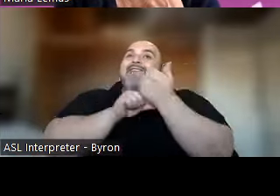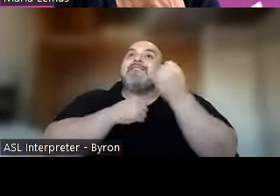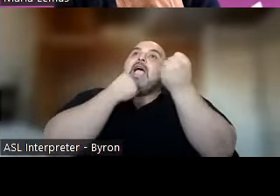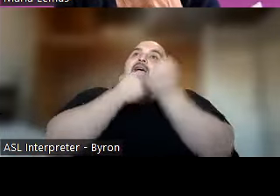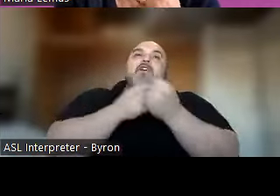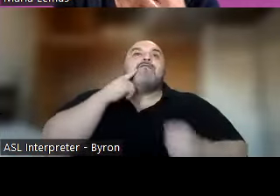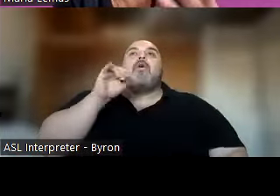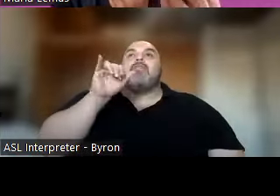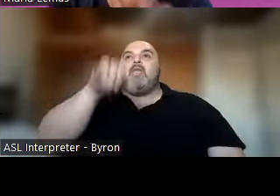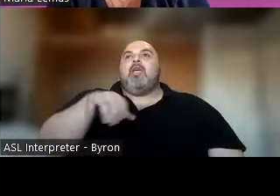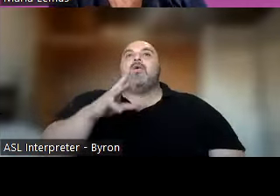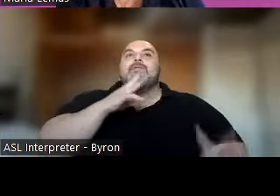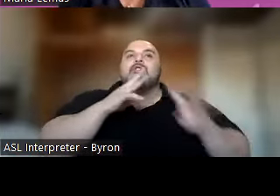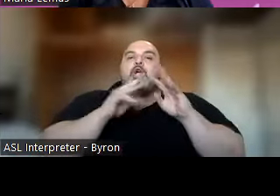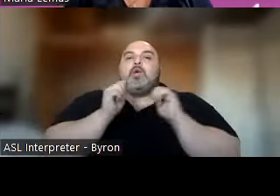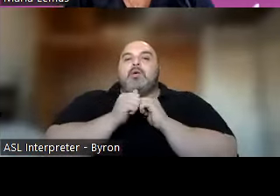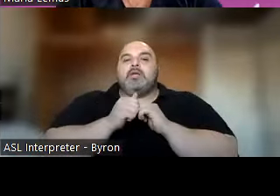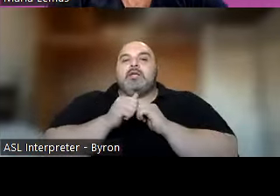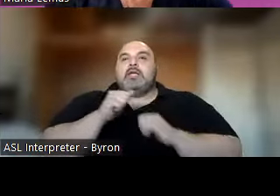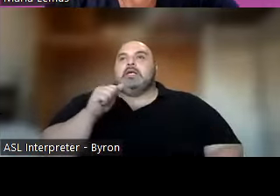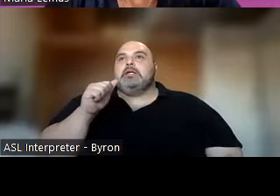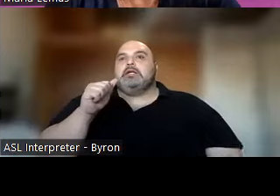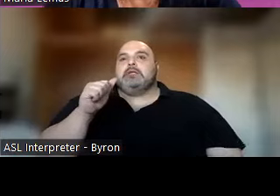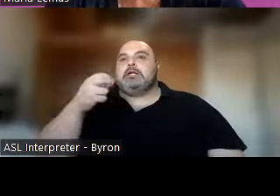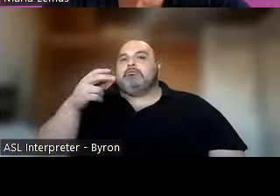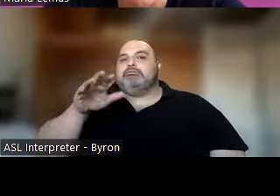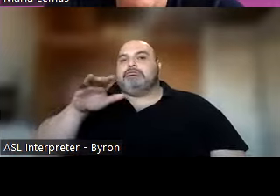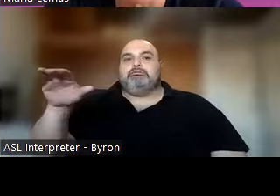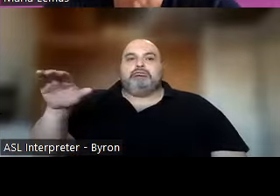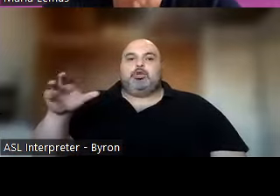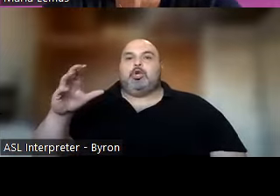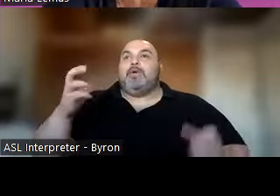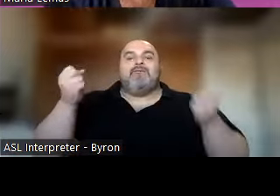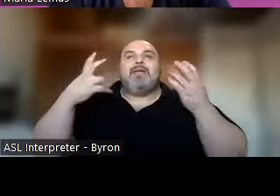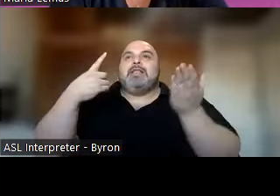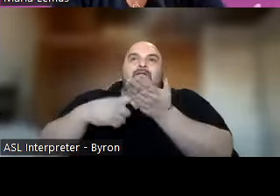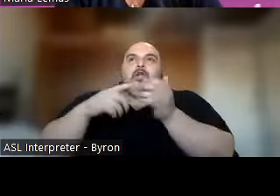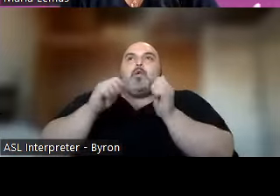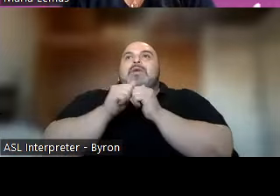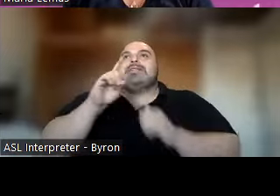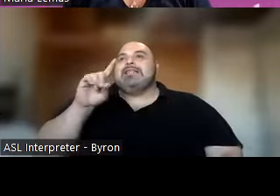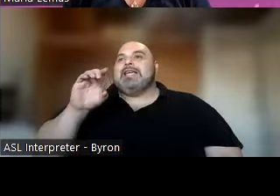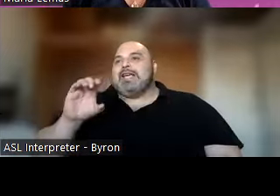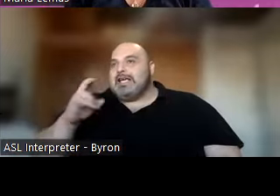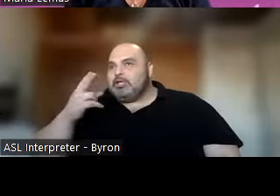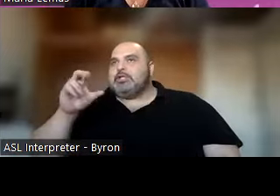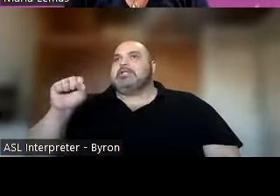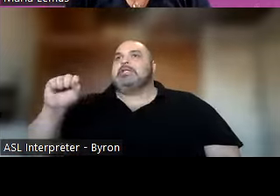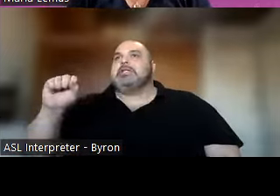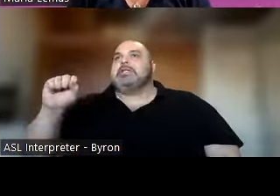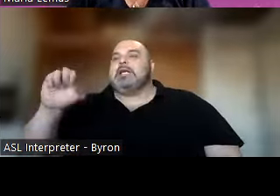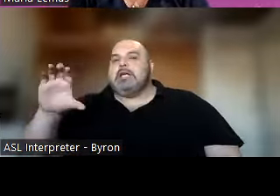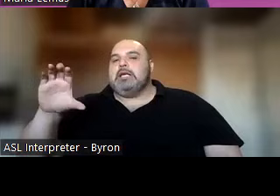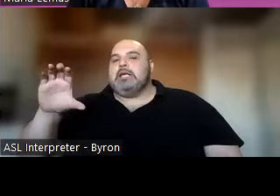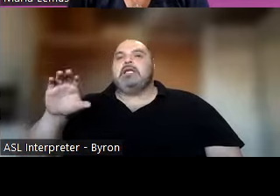talking to certainly to HCAT. We've had conversation and much conversation with DHCS on how can we engage and